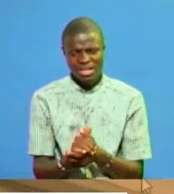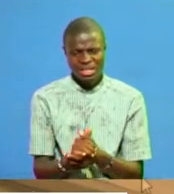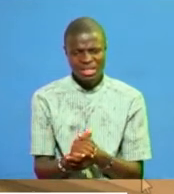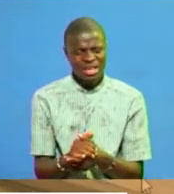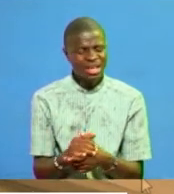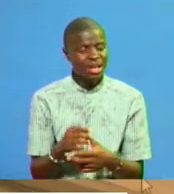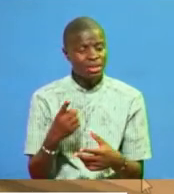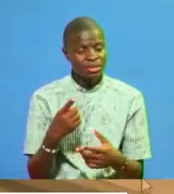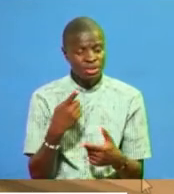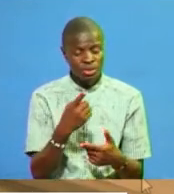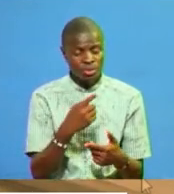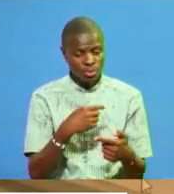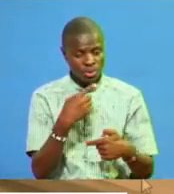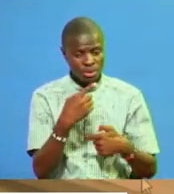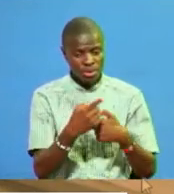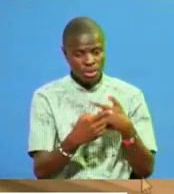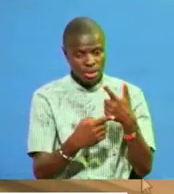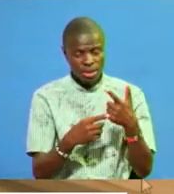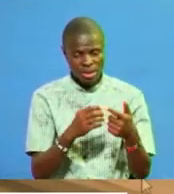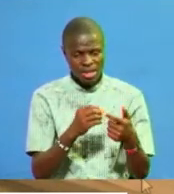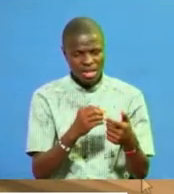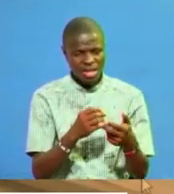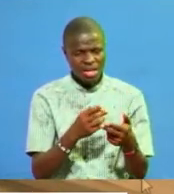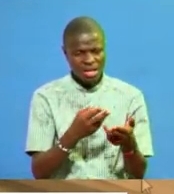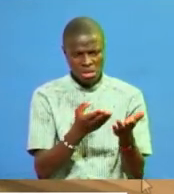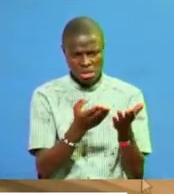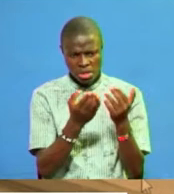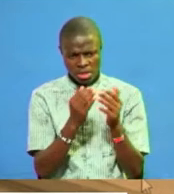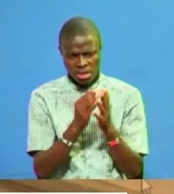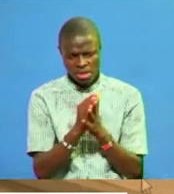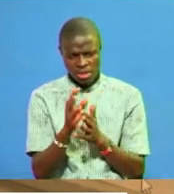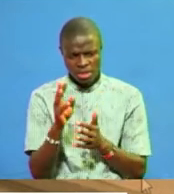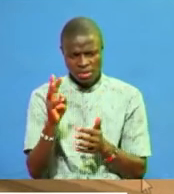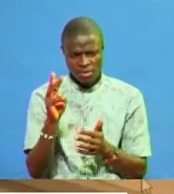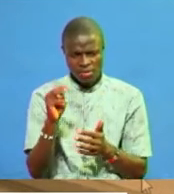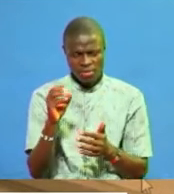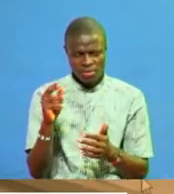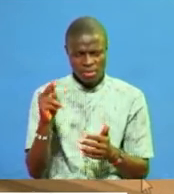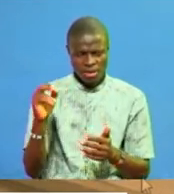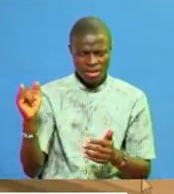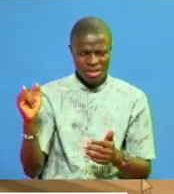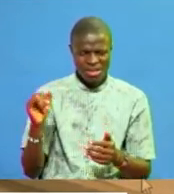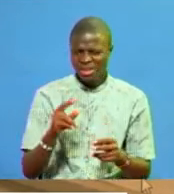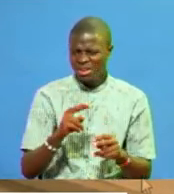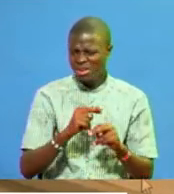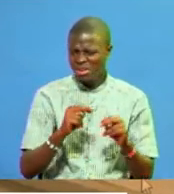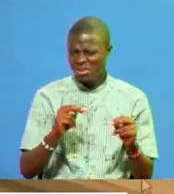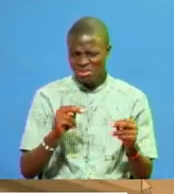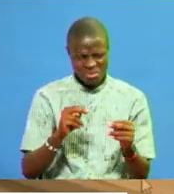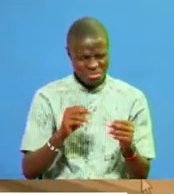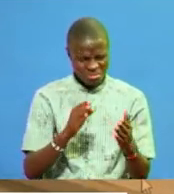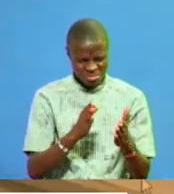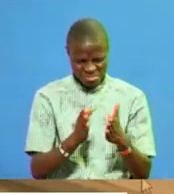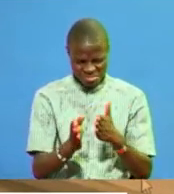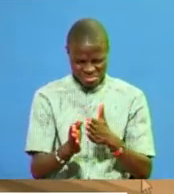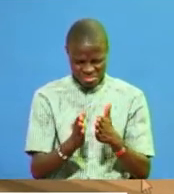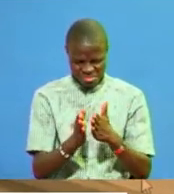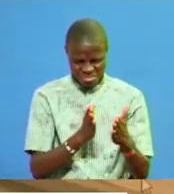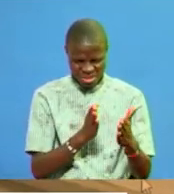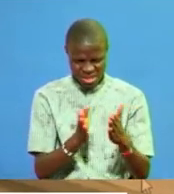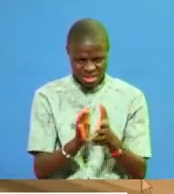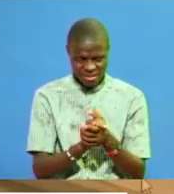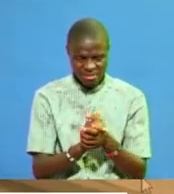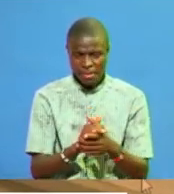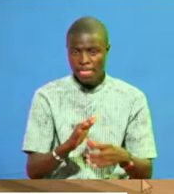spend and receive value without having trust an intermediary. So for a majority of the transactions that